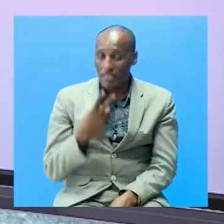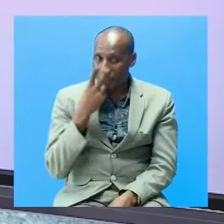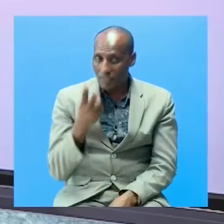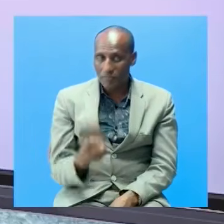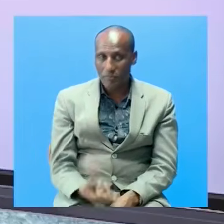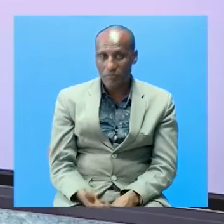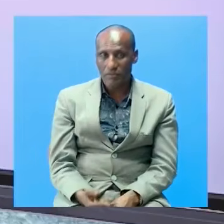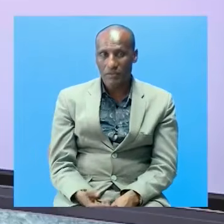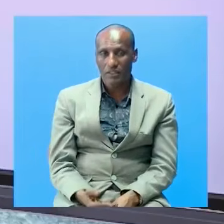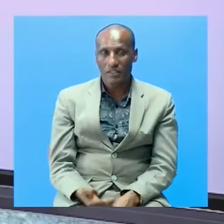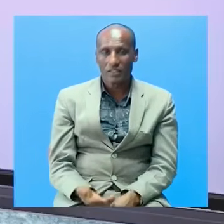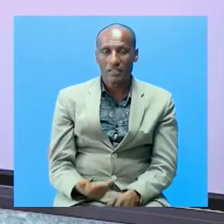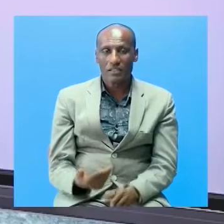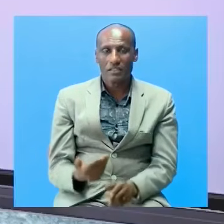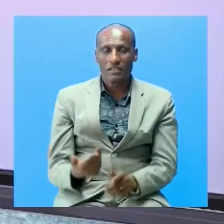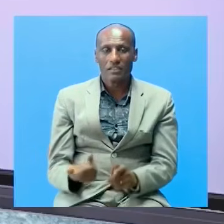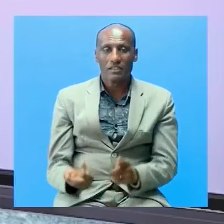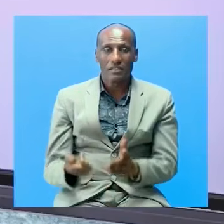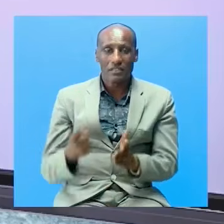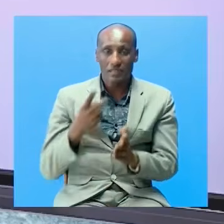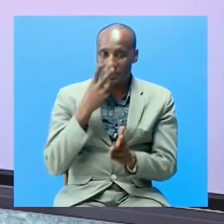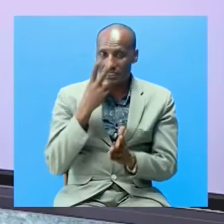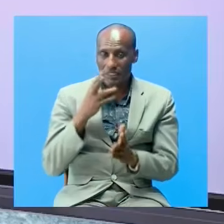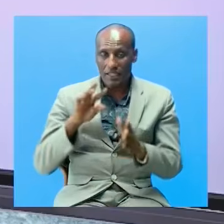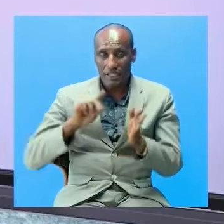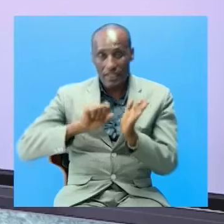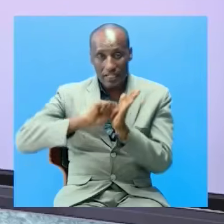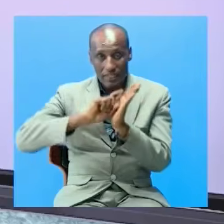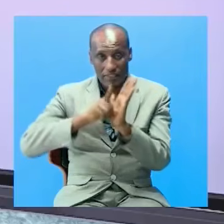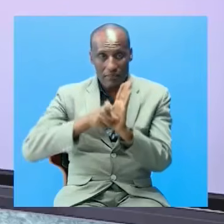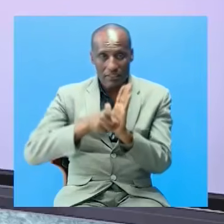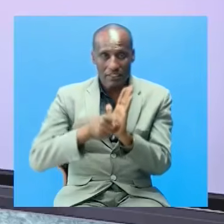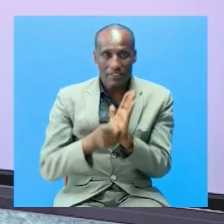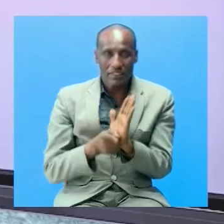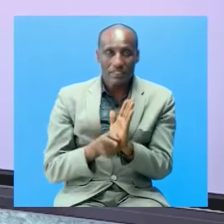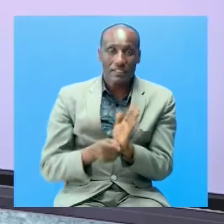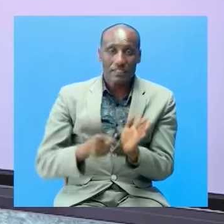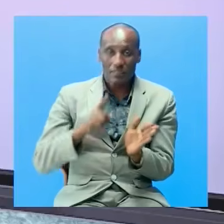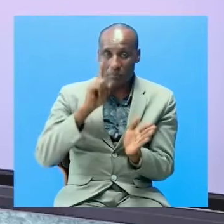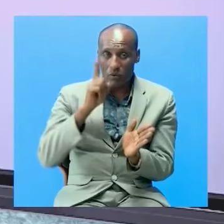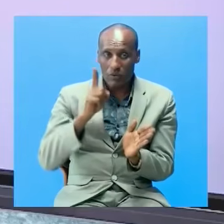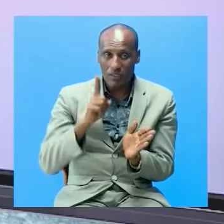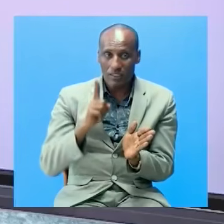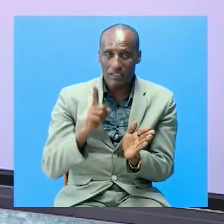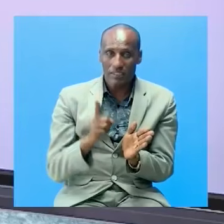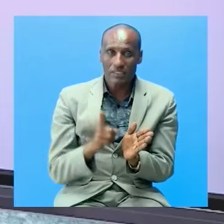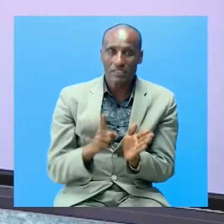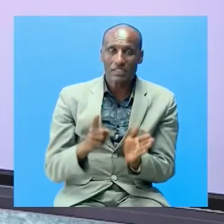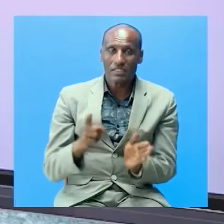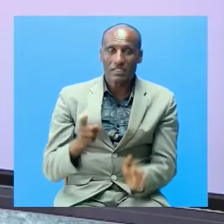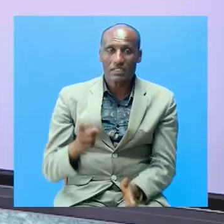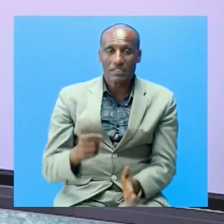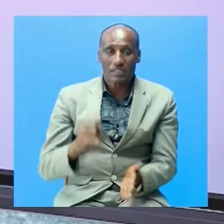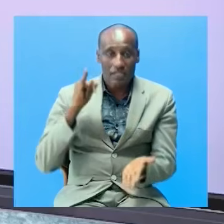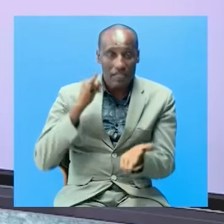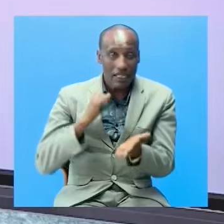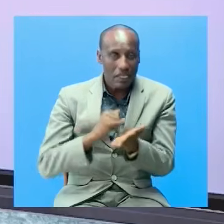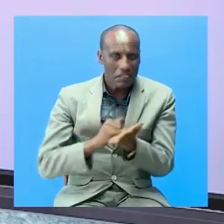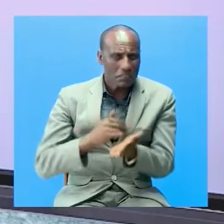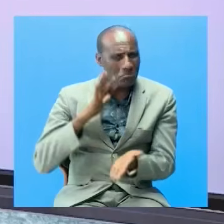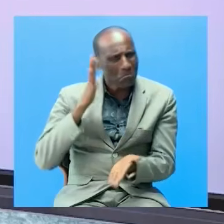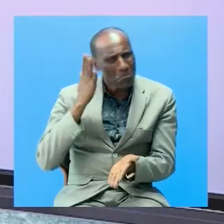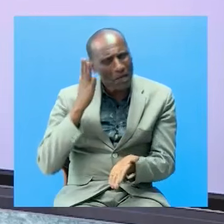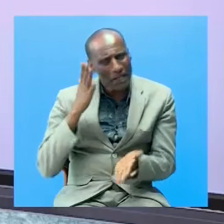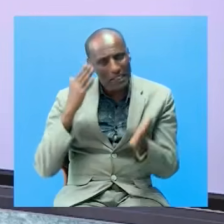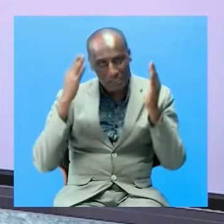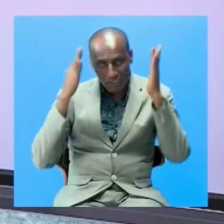difference of might with may or could? Let's see. Let's come back to our examples. It